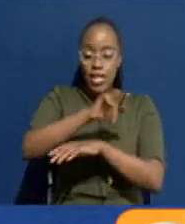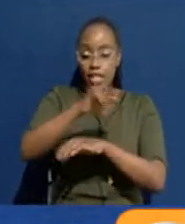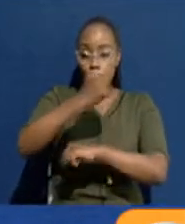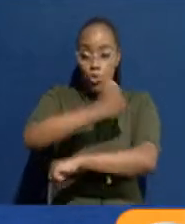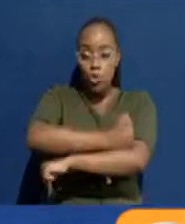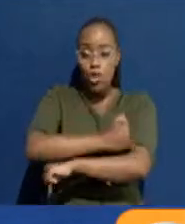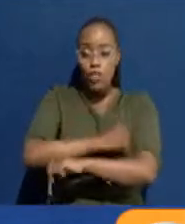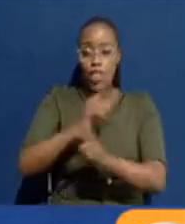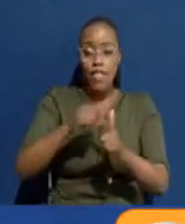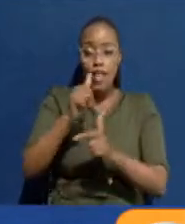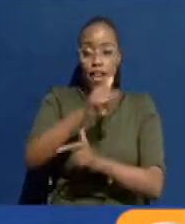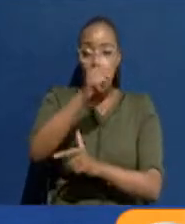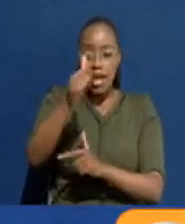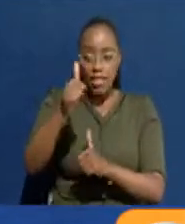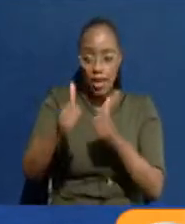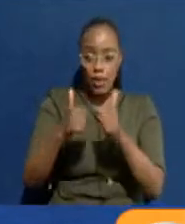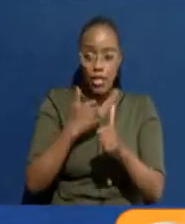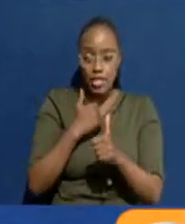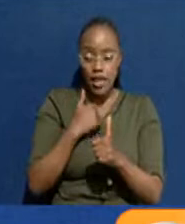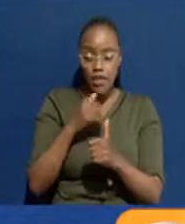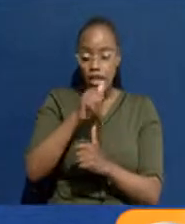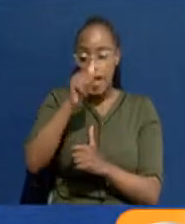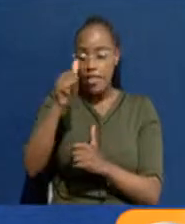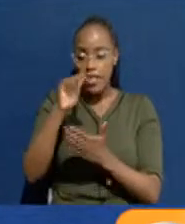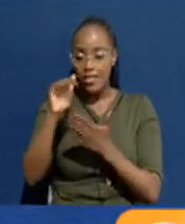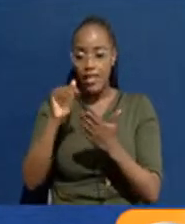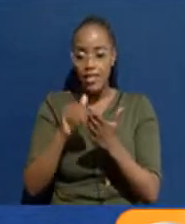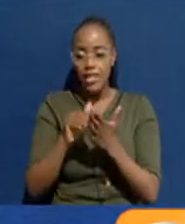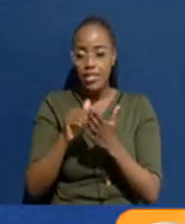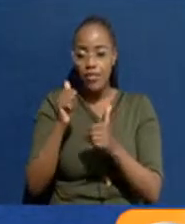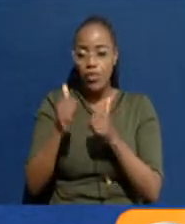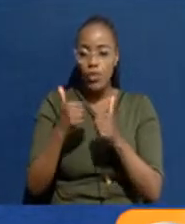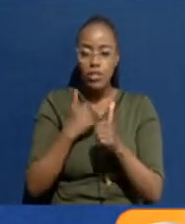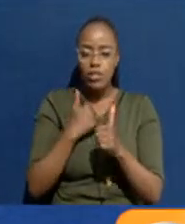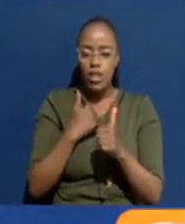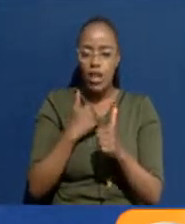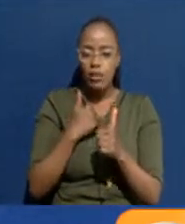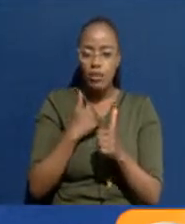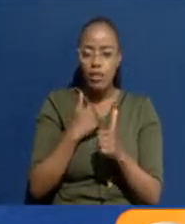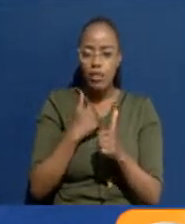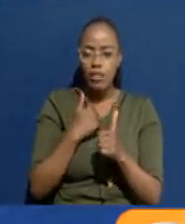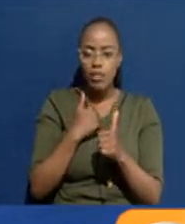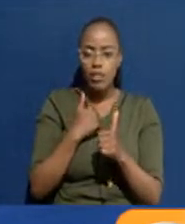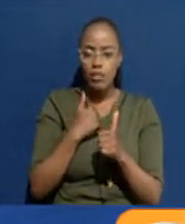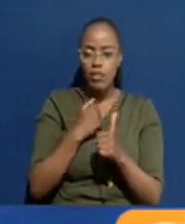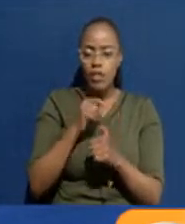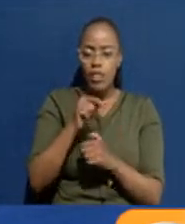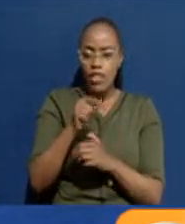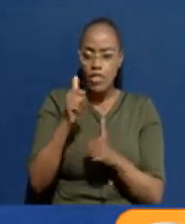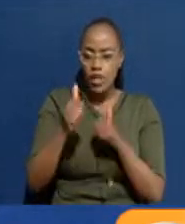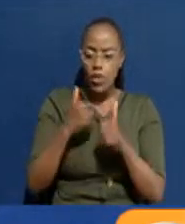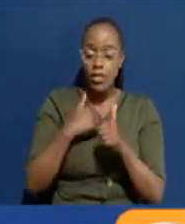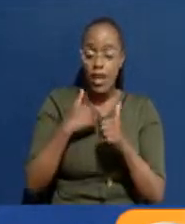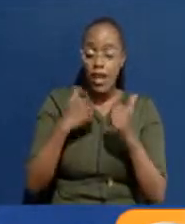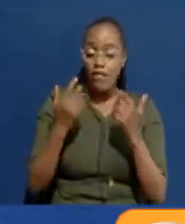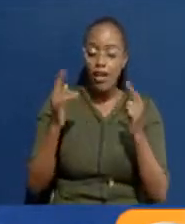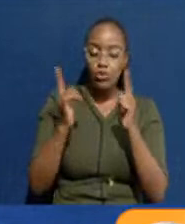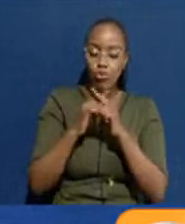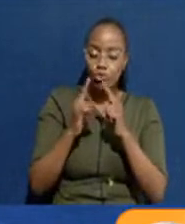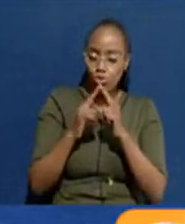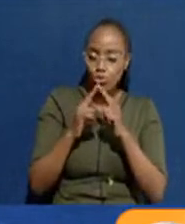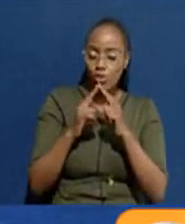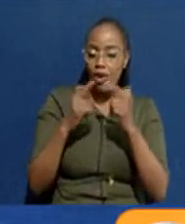then others which are dingies and just rooms with nothing, where even roofs are falling off and we are calling them